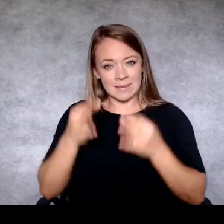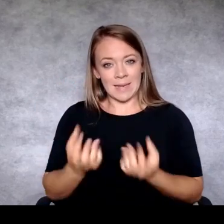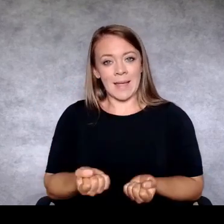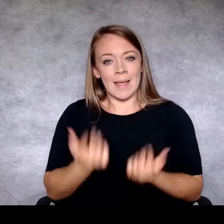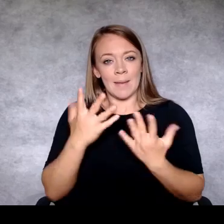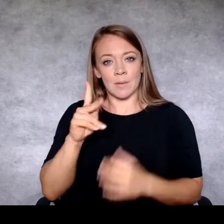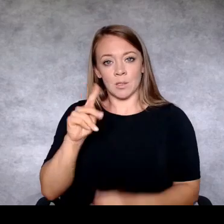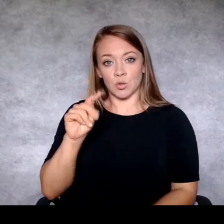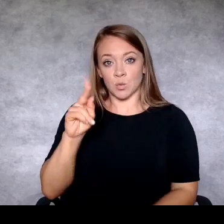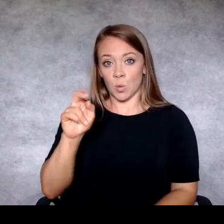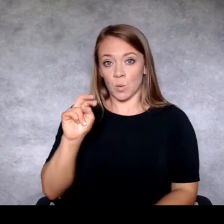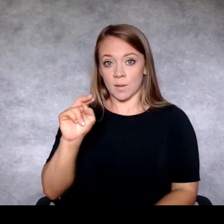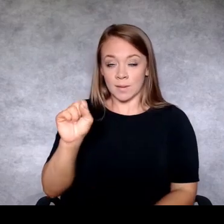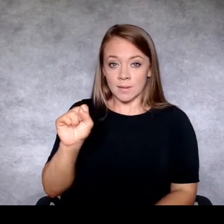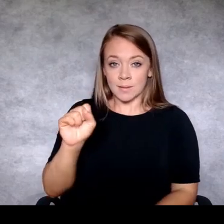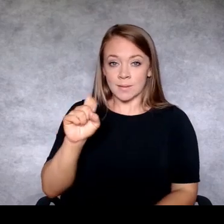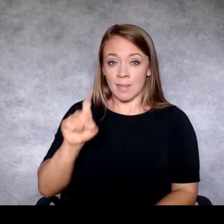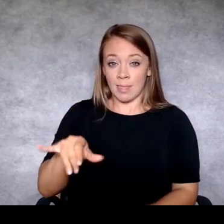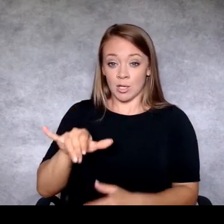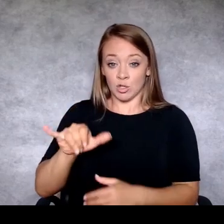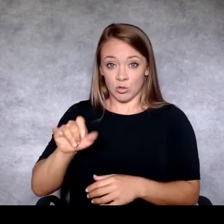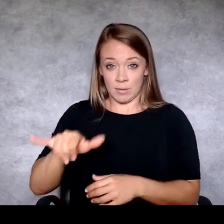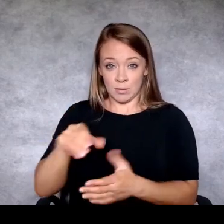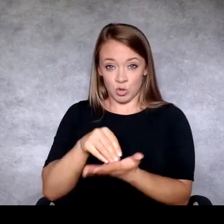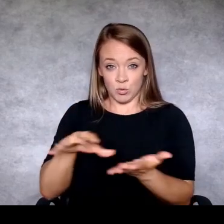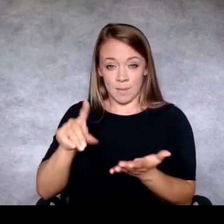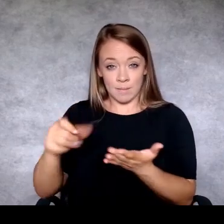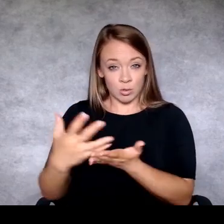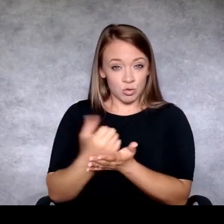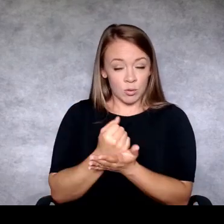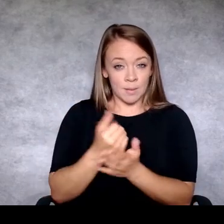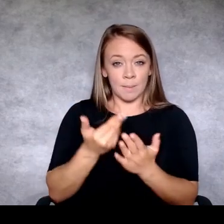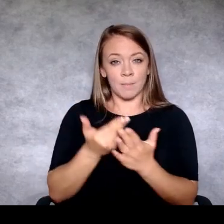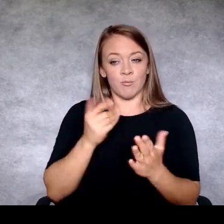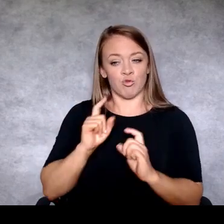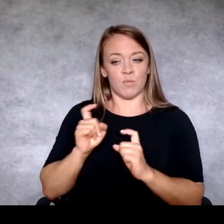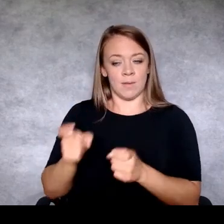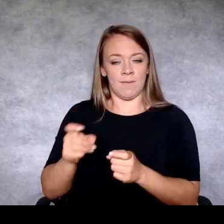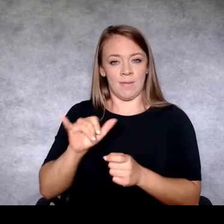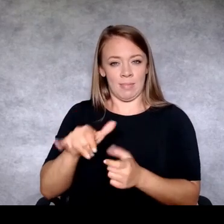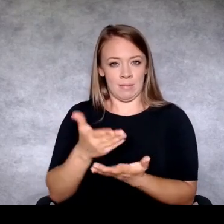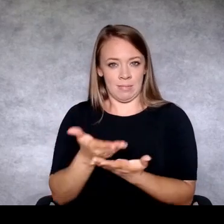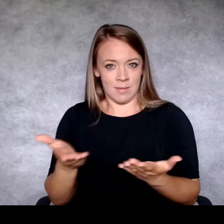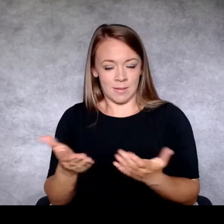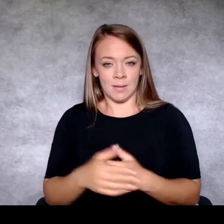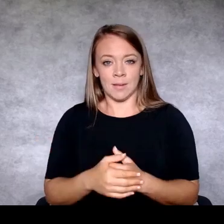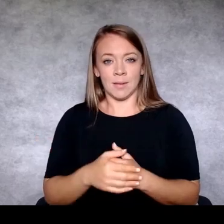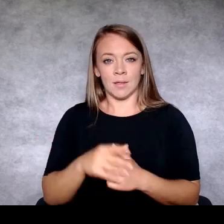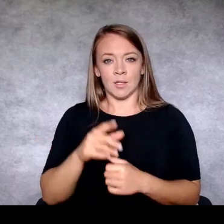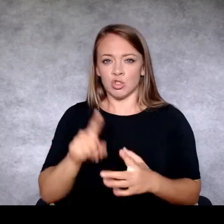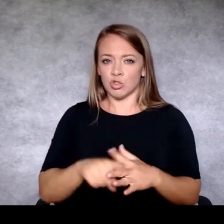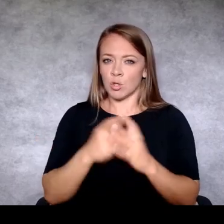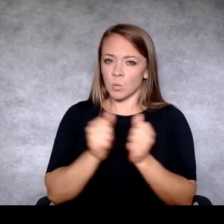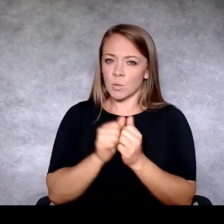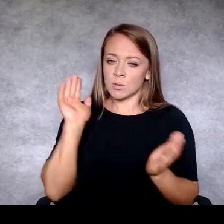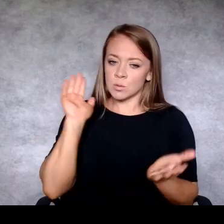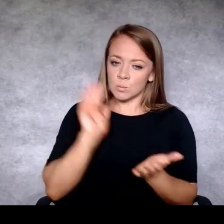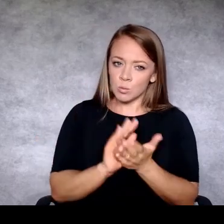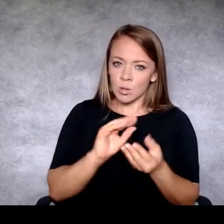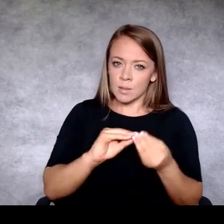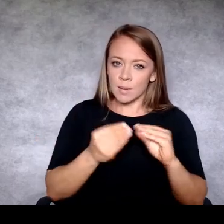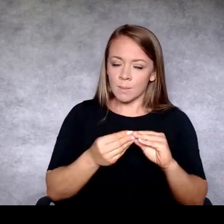student will need to earn to gain their reinforcer. It's best to start with a small number of tokens and gradually build